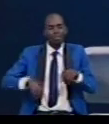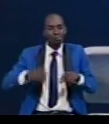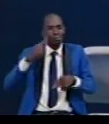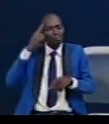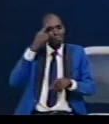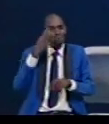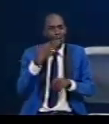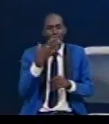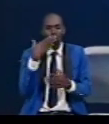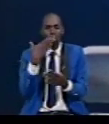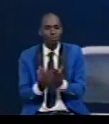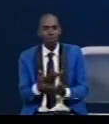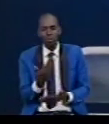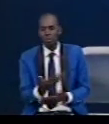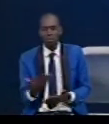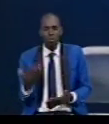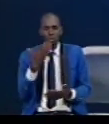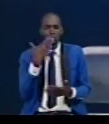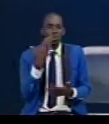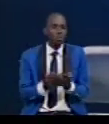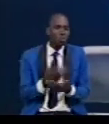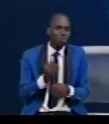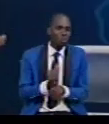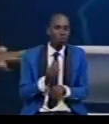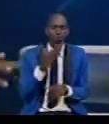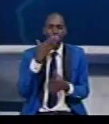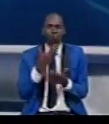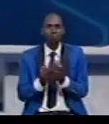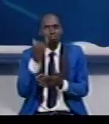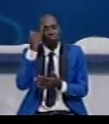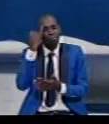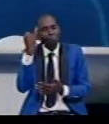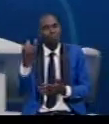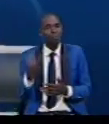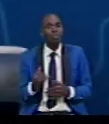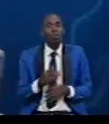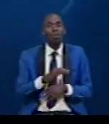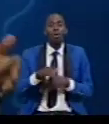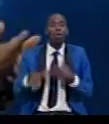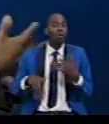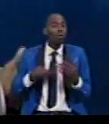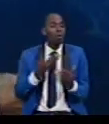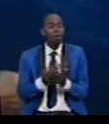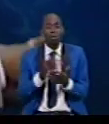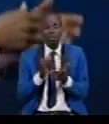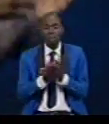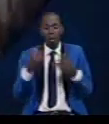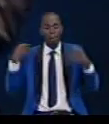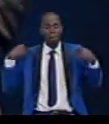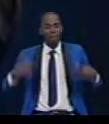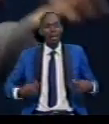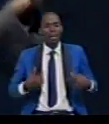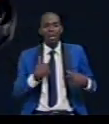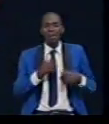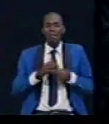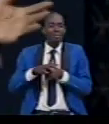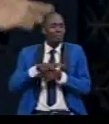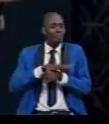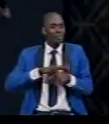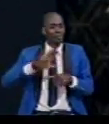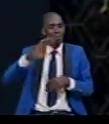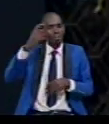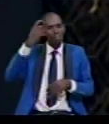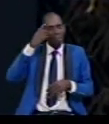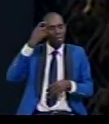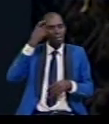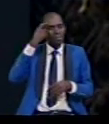good work, any good intention. All that pain has taken your attention away from